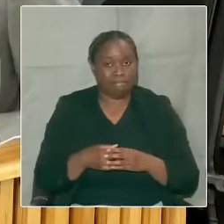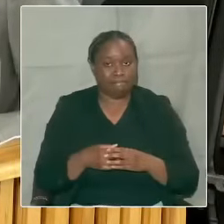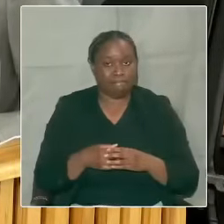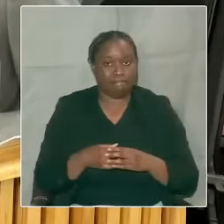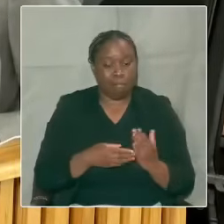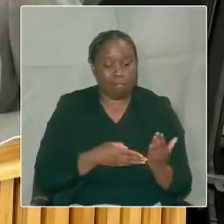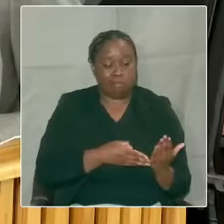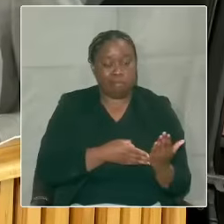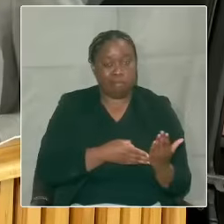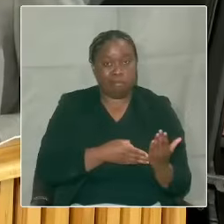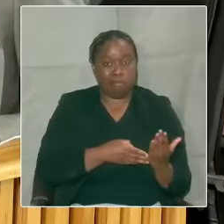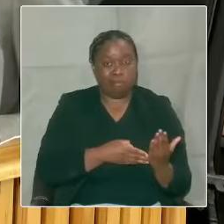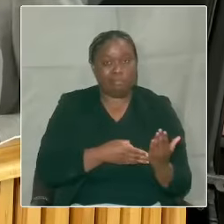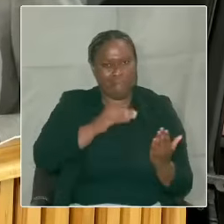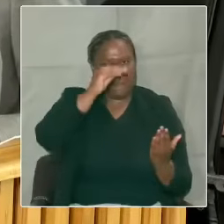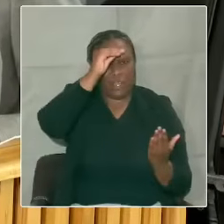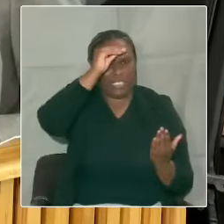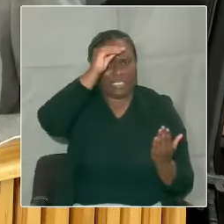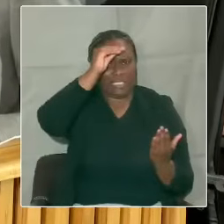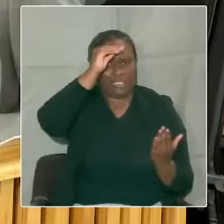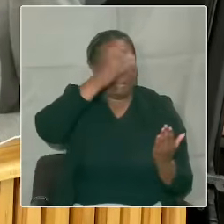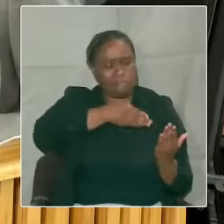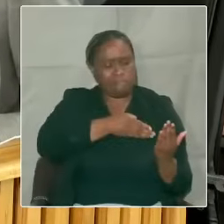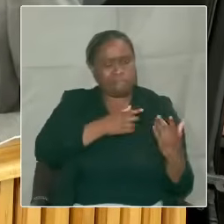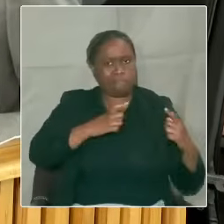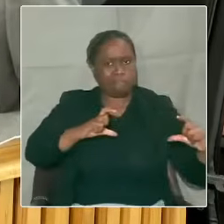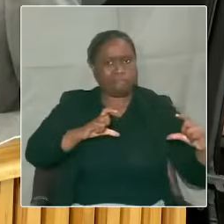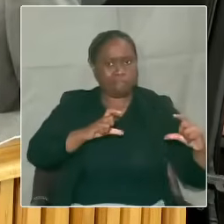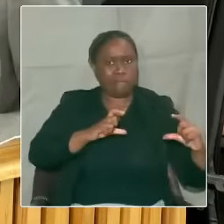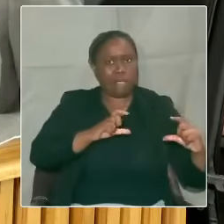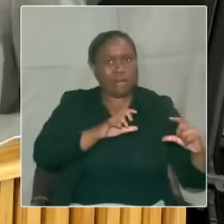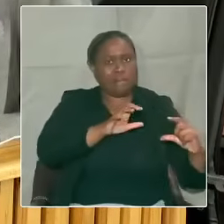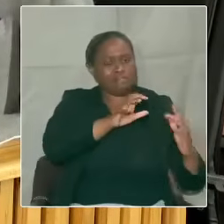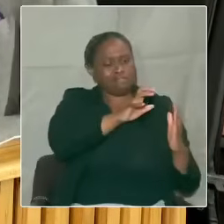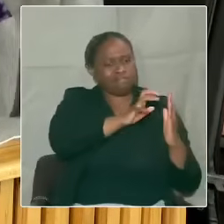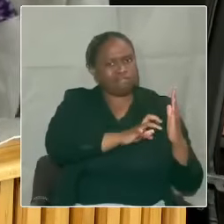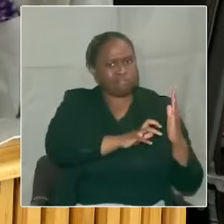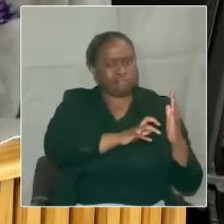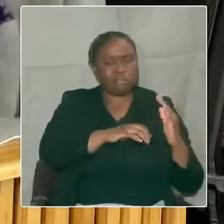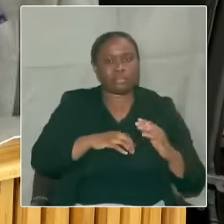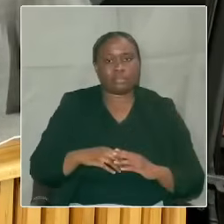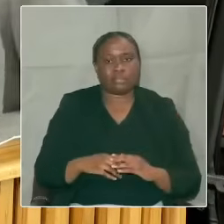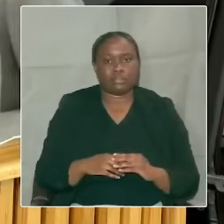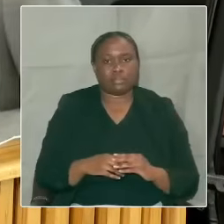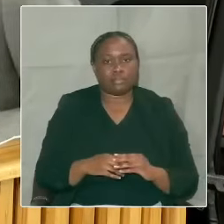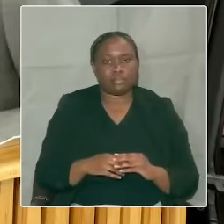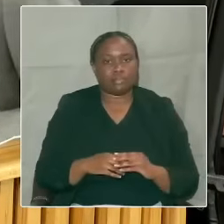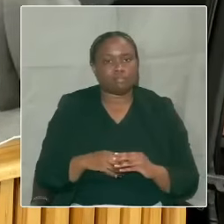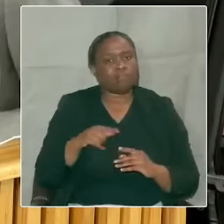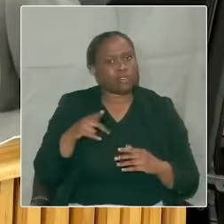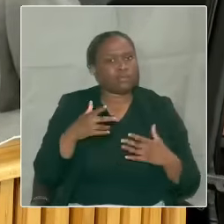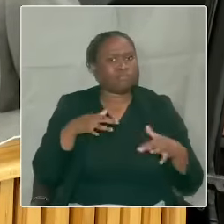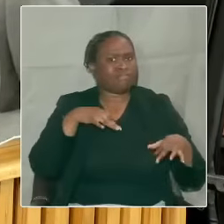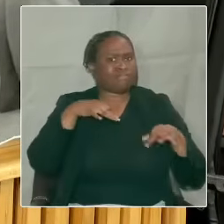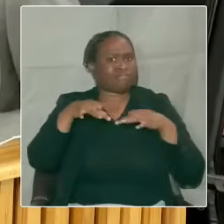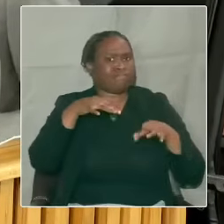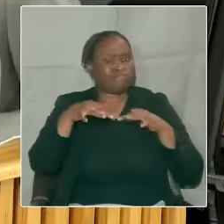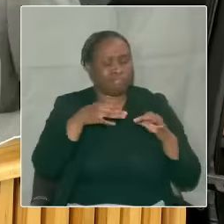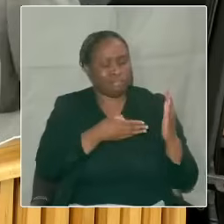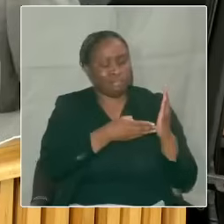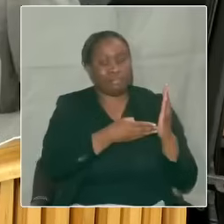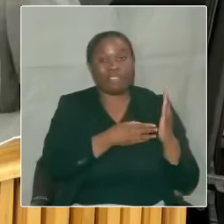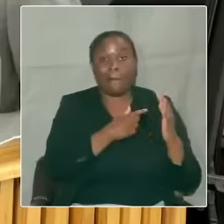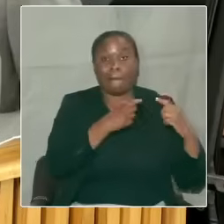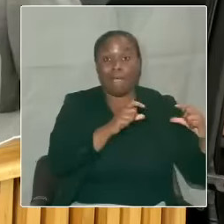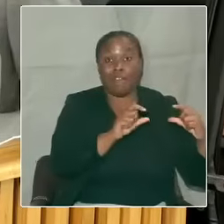is the police in closer detail, and that you outline from paragraph